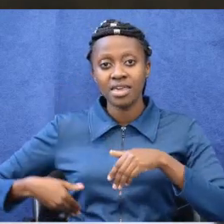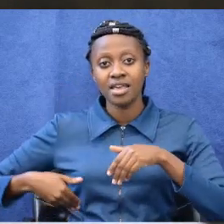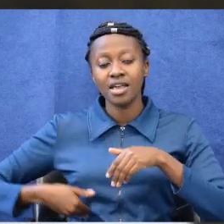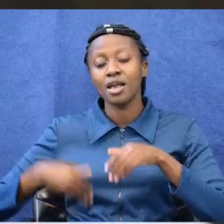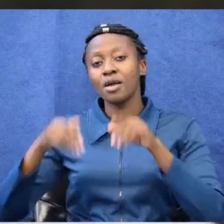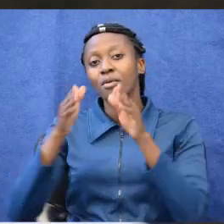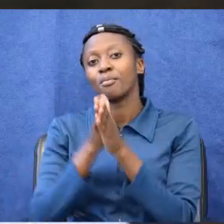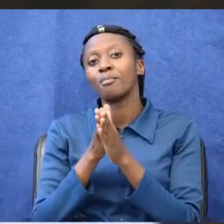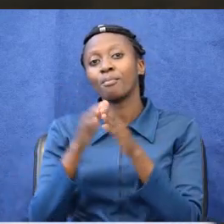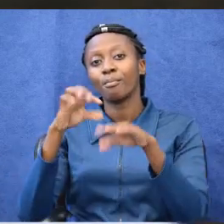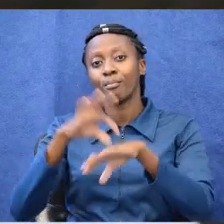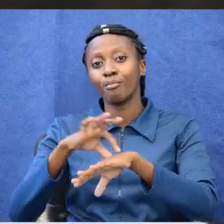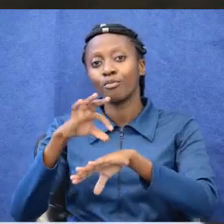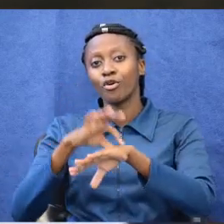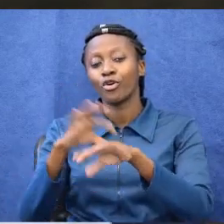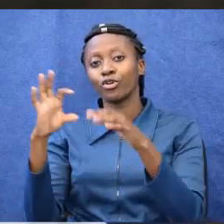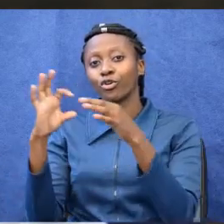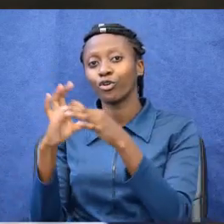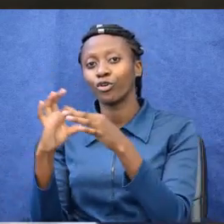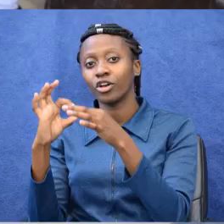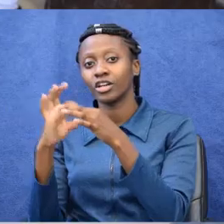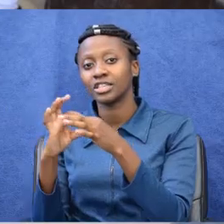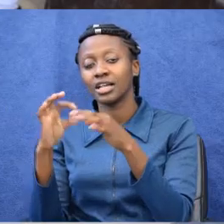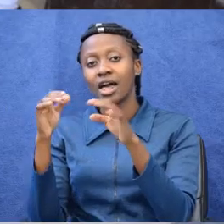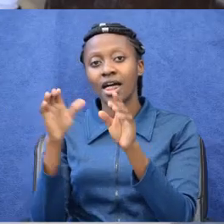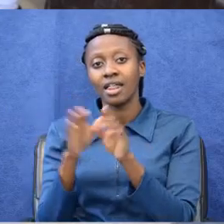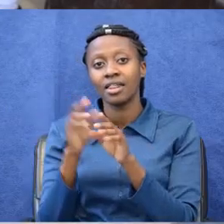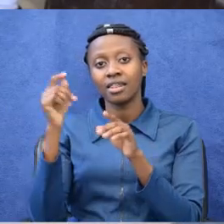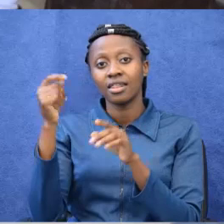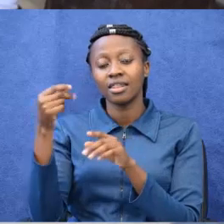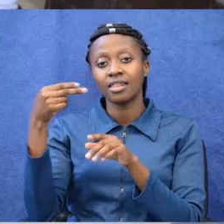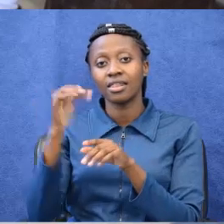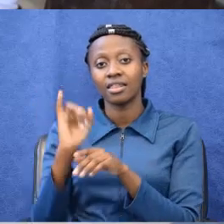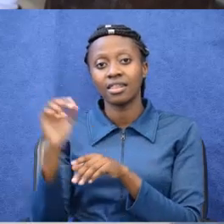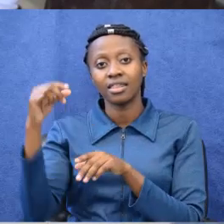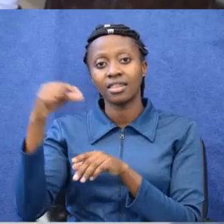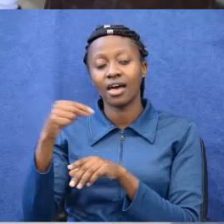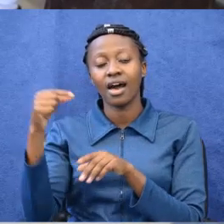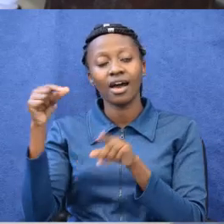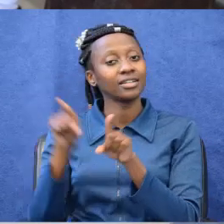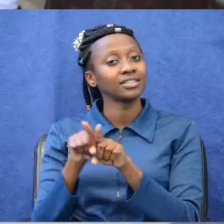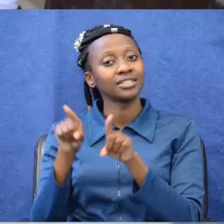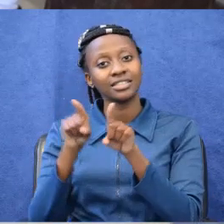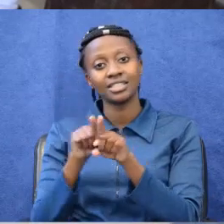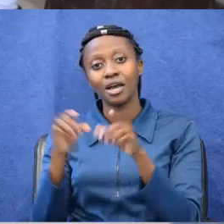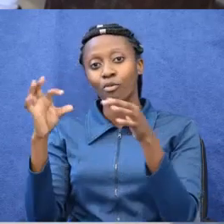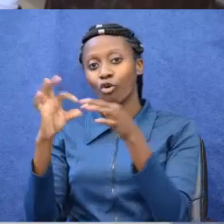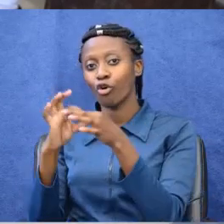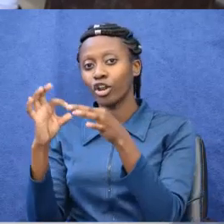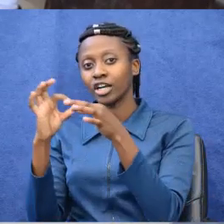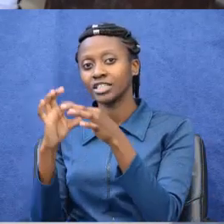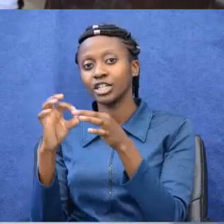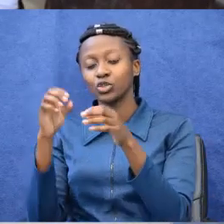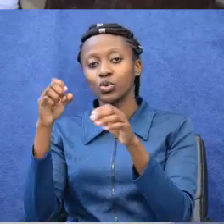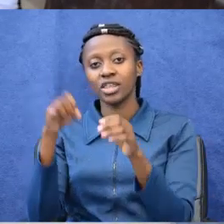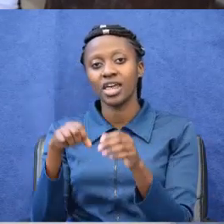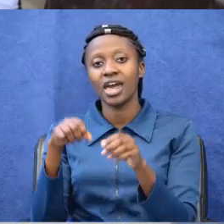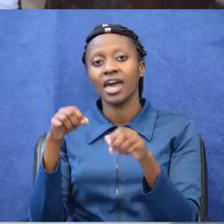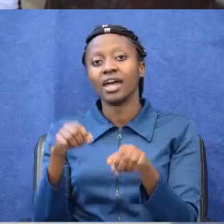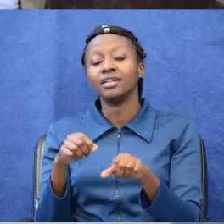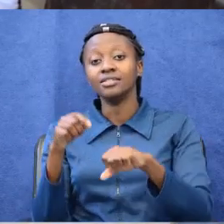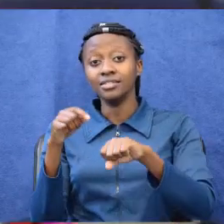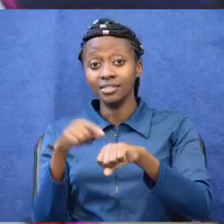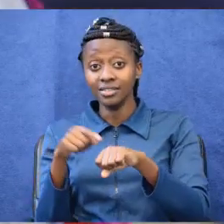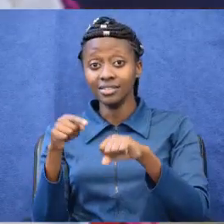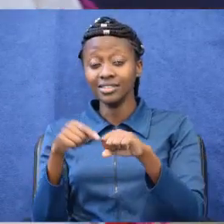the hips bone connected to the thighs bone, and the thighs bone connected to the knees bone, and